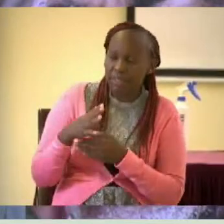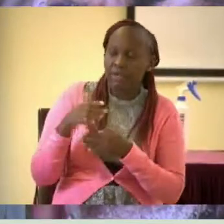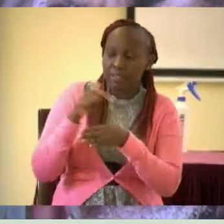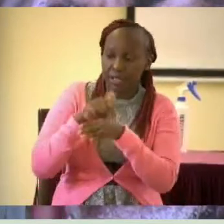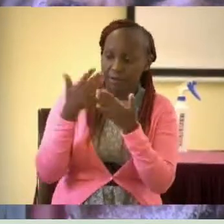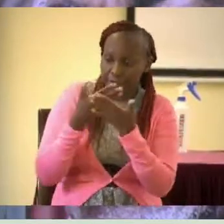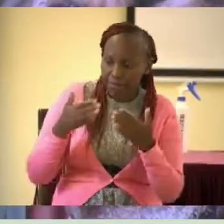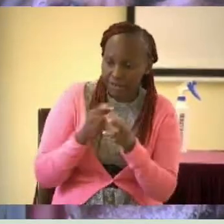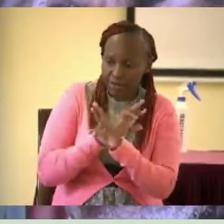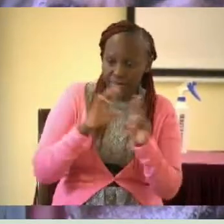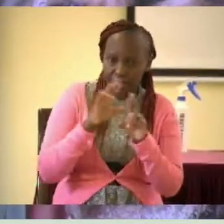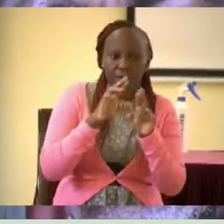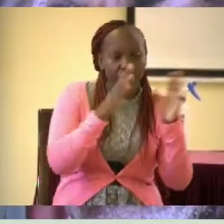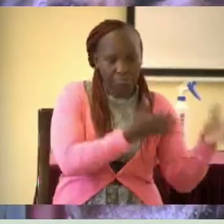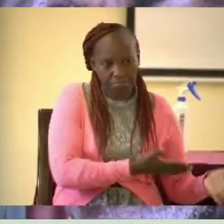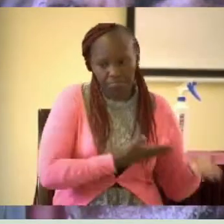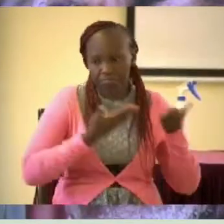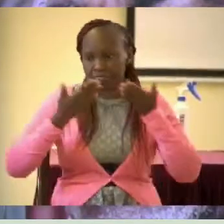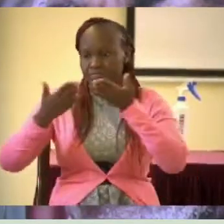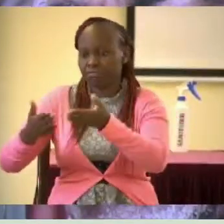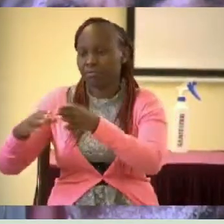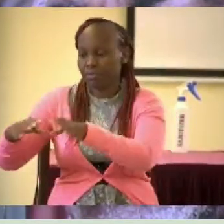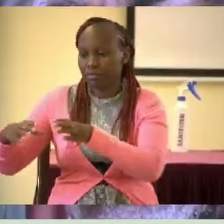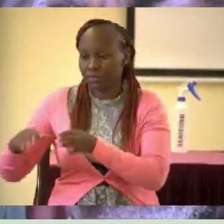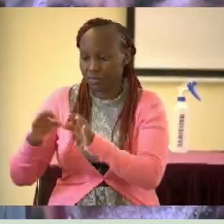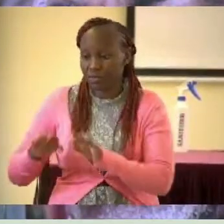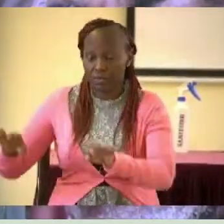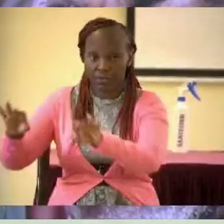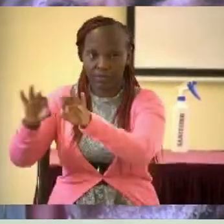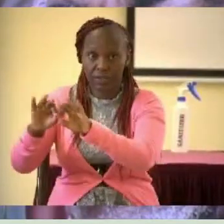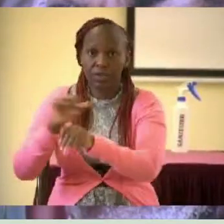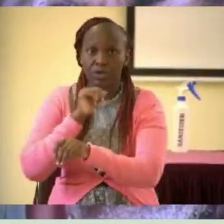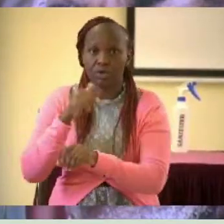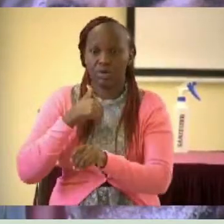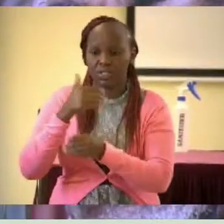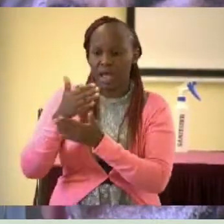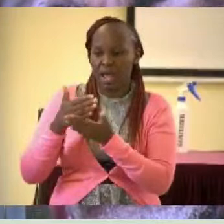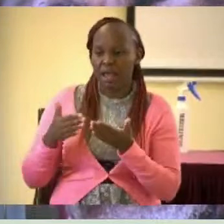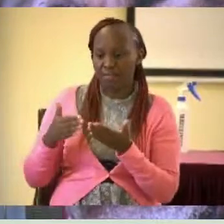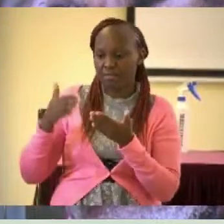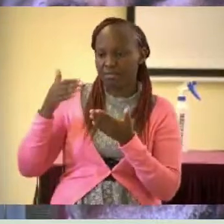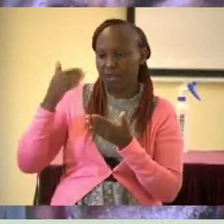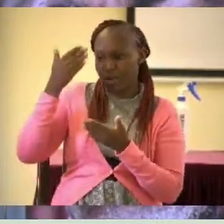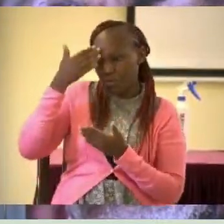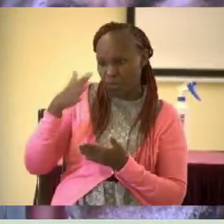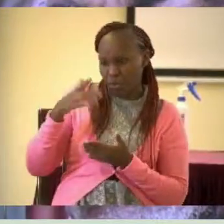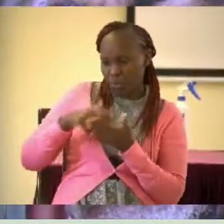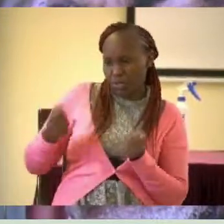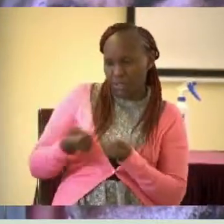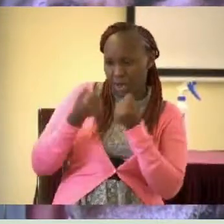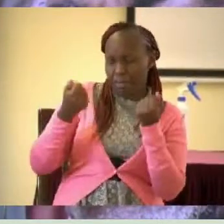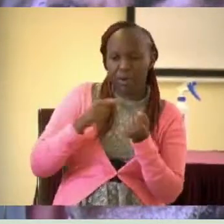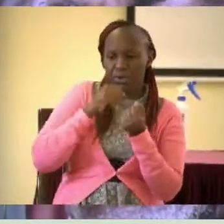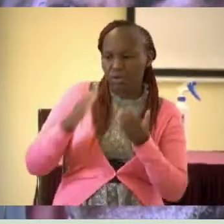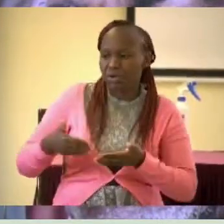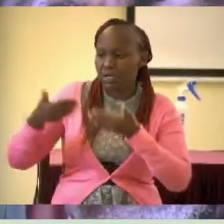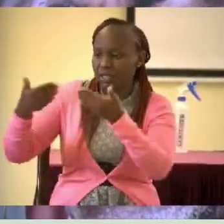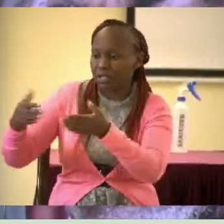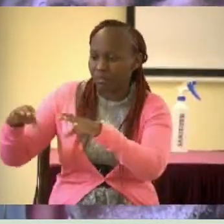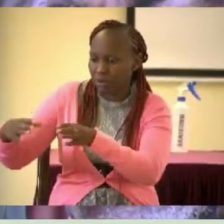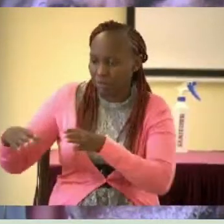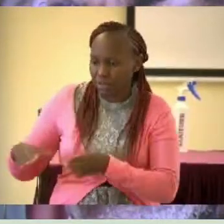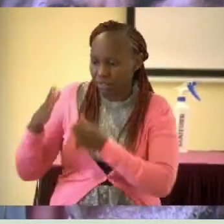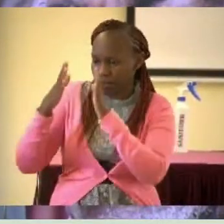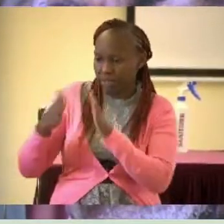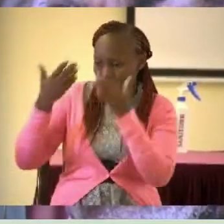are ready, we take them out to the field. So they are not half-baked, and we do not give the community a raw deal in terms of